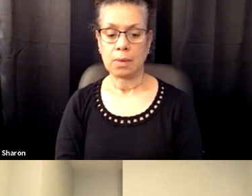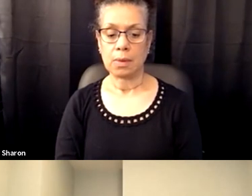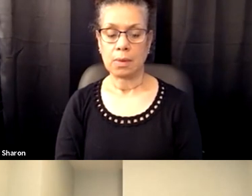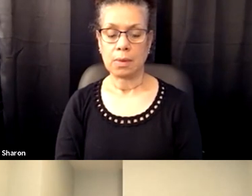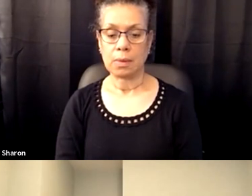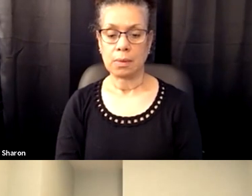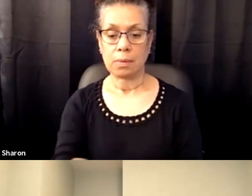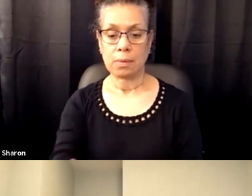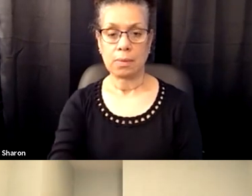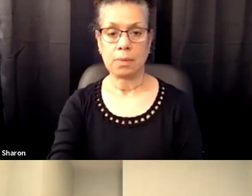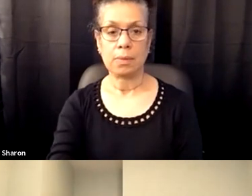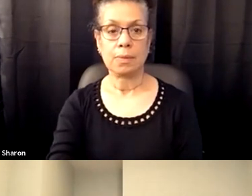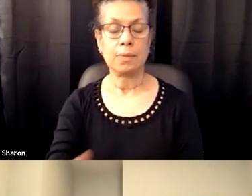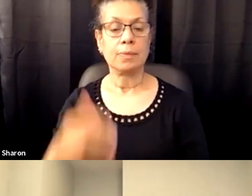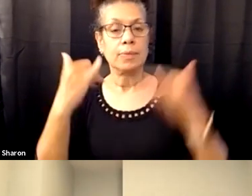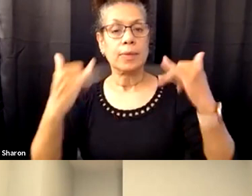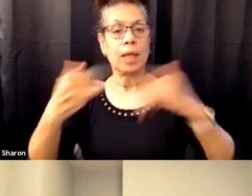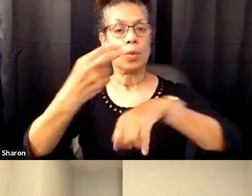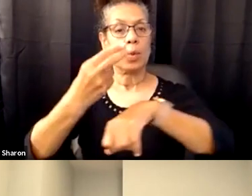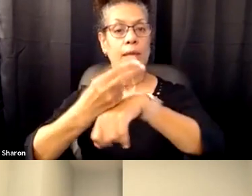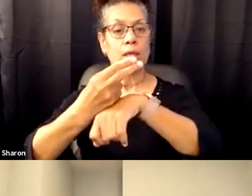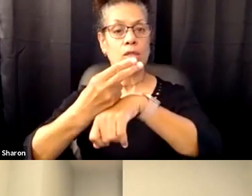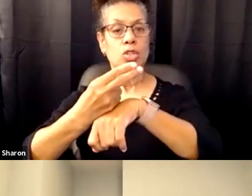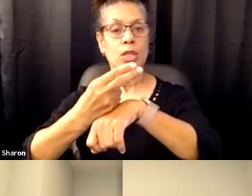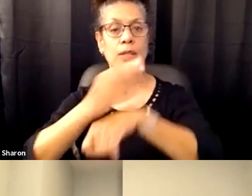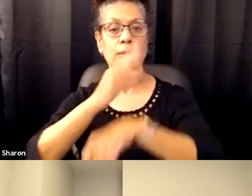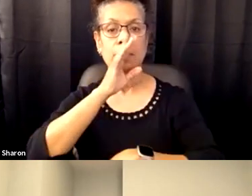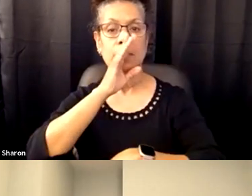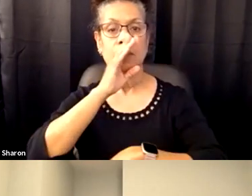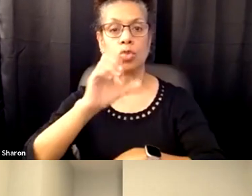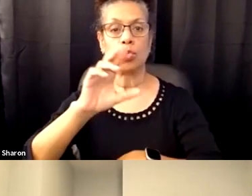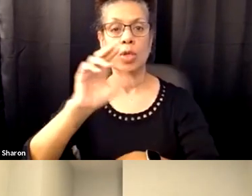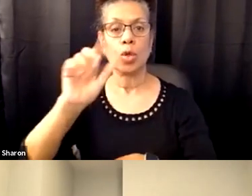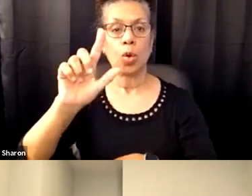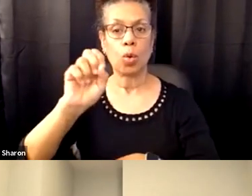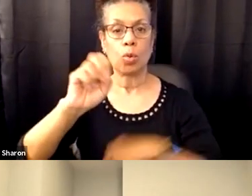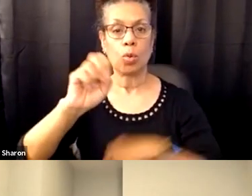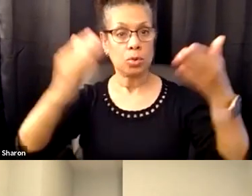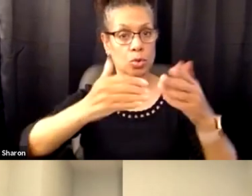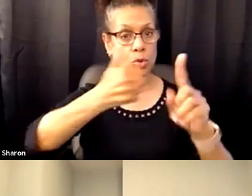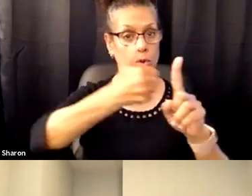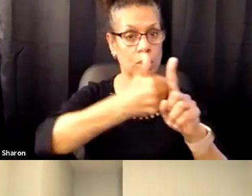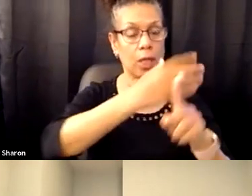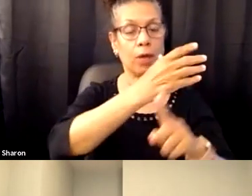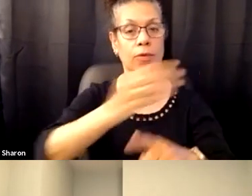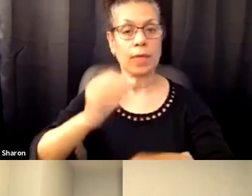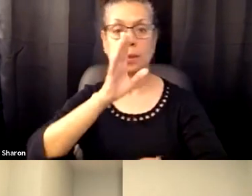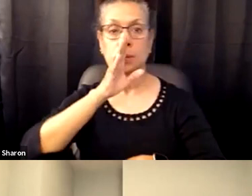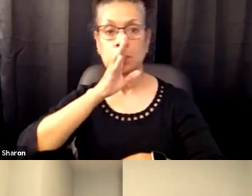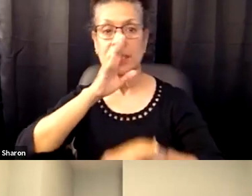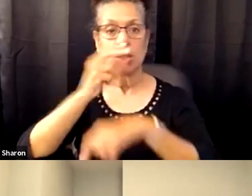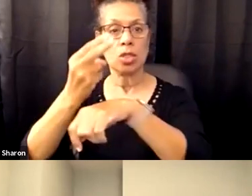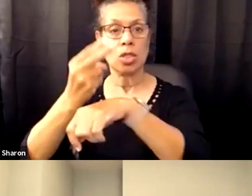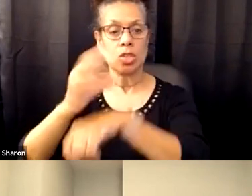thank you well our haitian crayola interpreters please introduce yourself and give zoom instructions in haitian creole